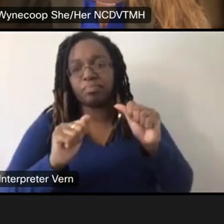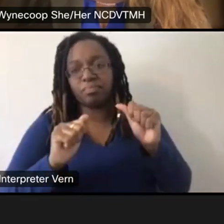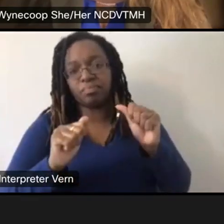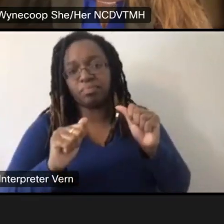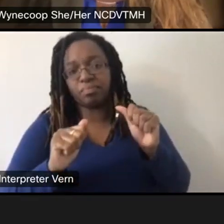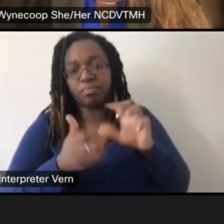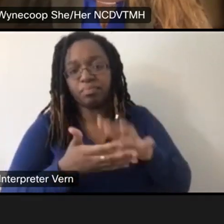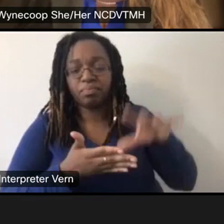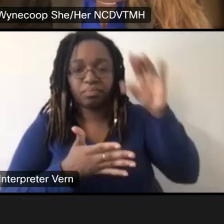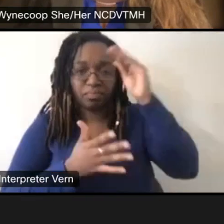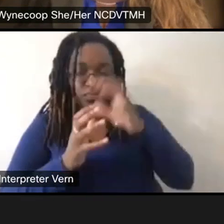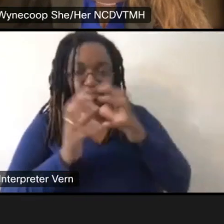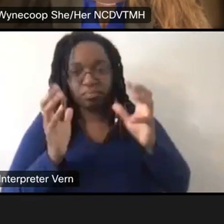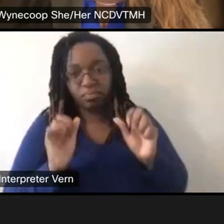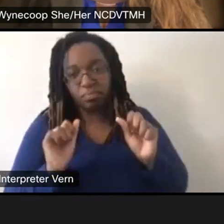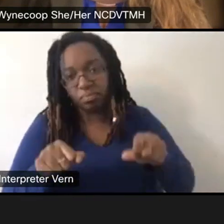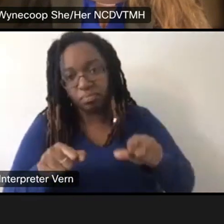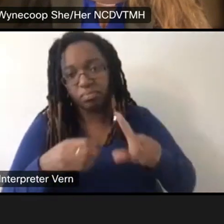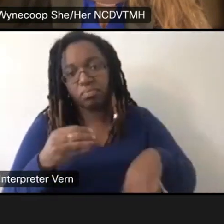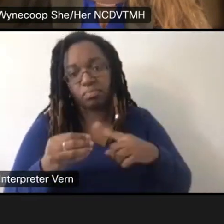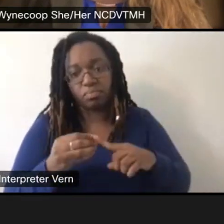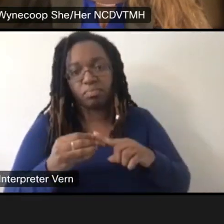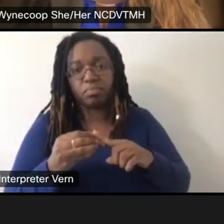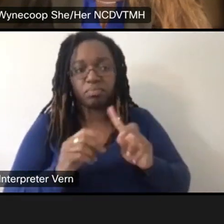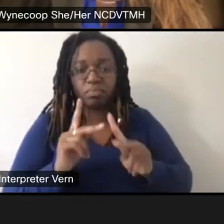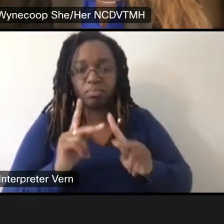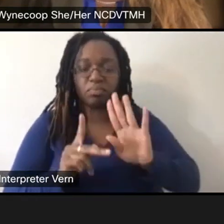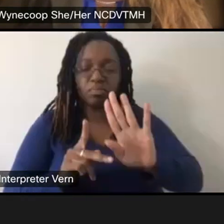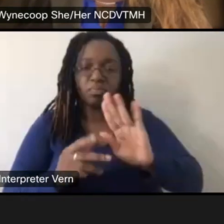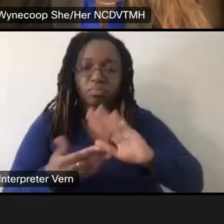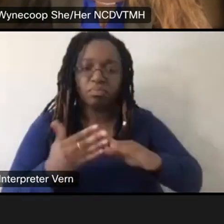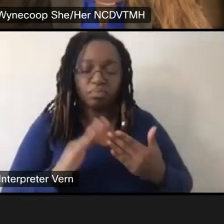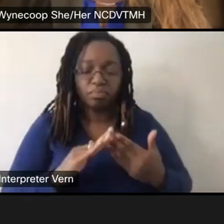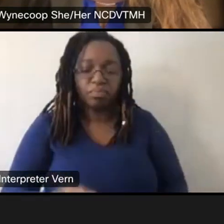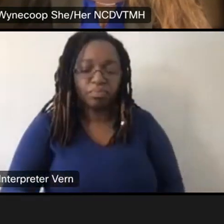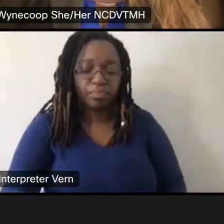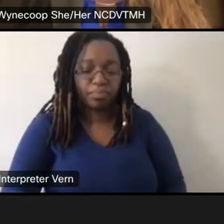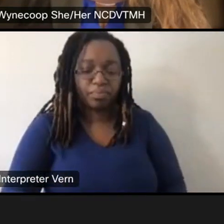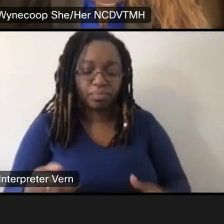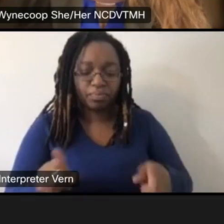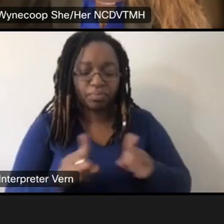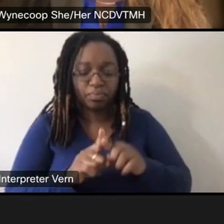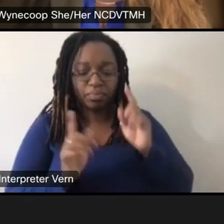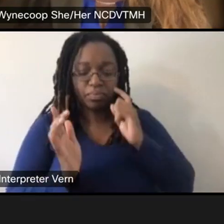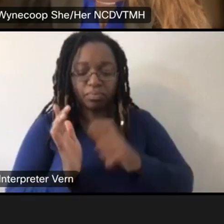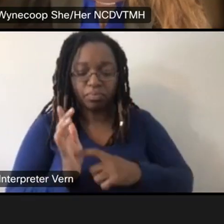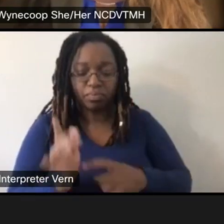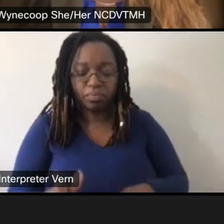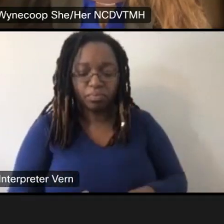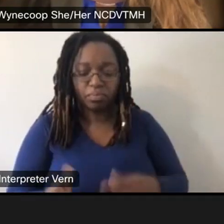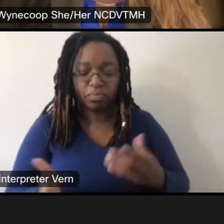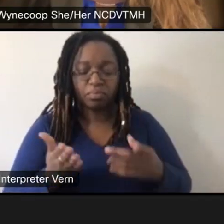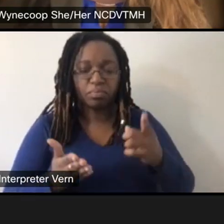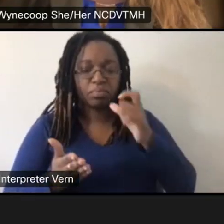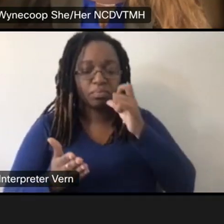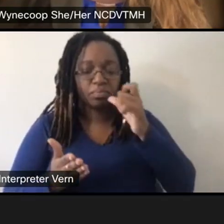much as you can about those in your community, and to recognize also that just because you may not be seeing